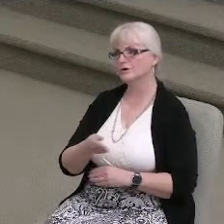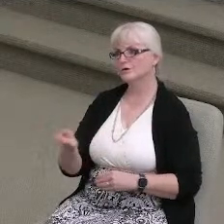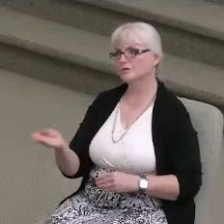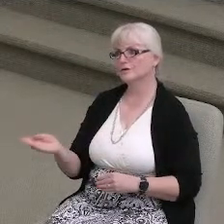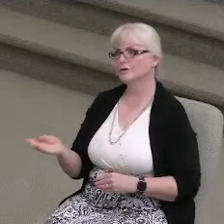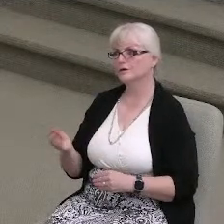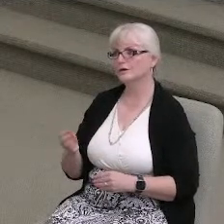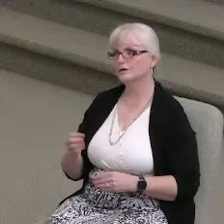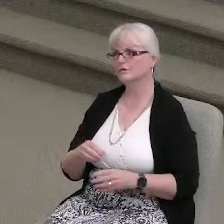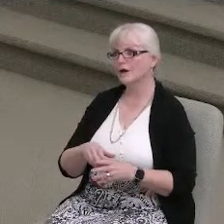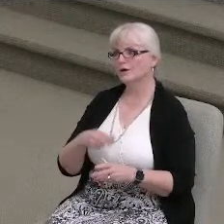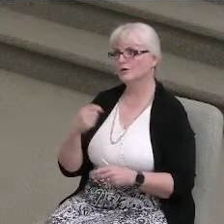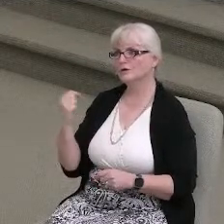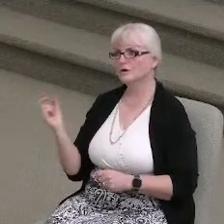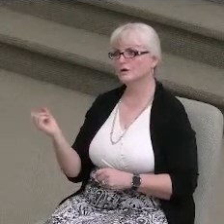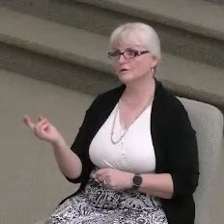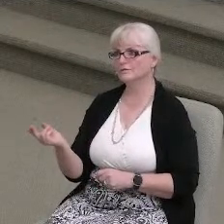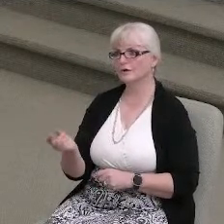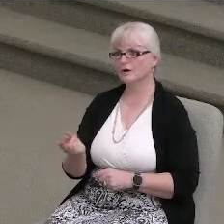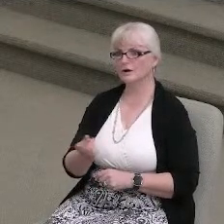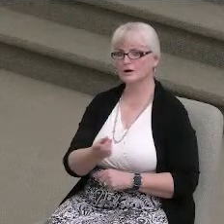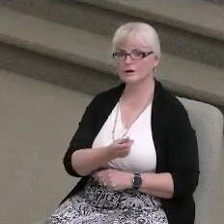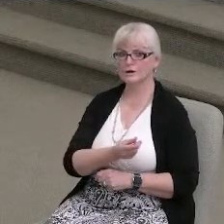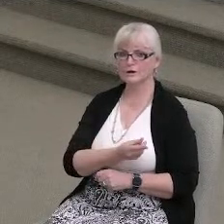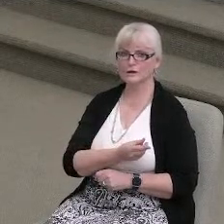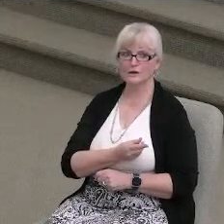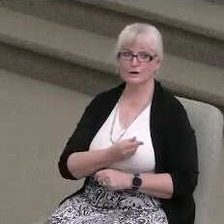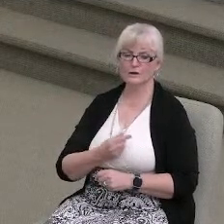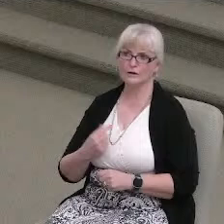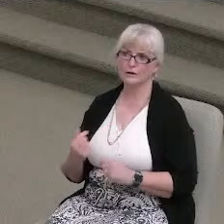beautiful things out of